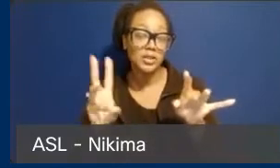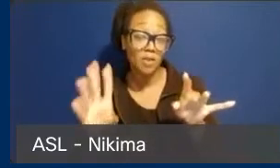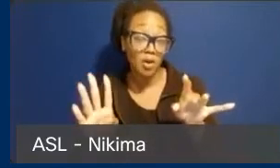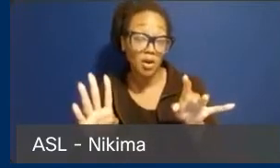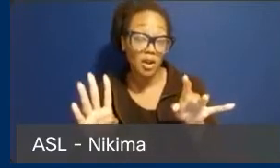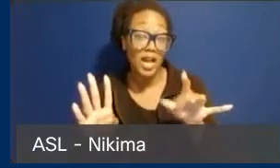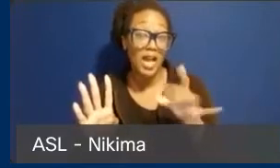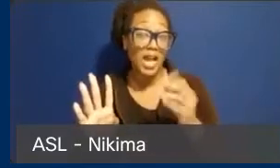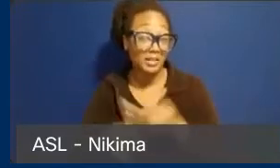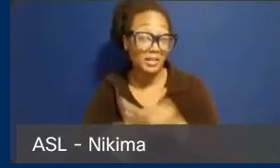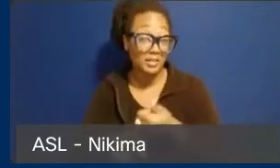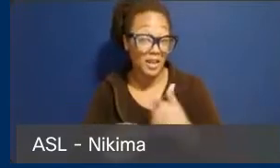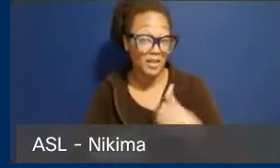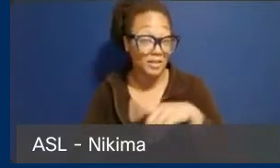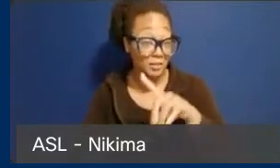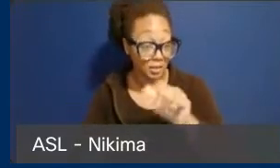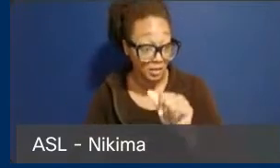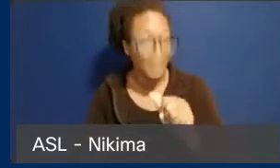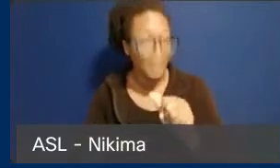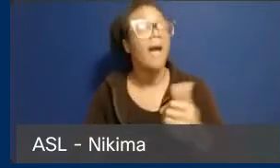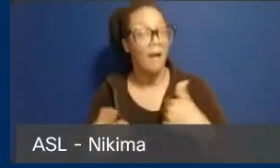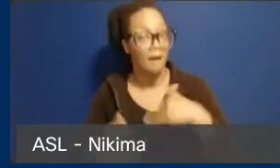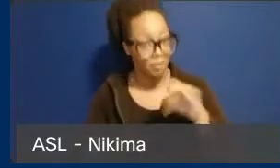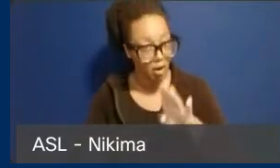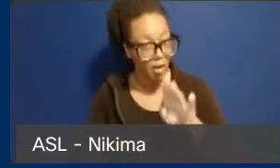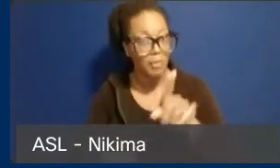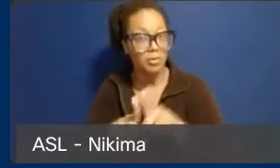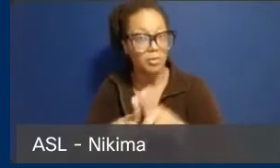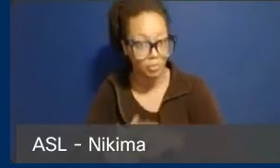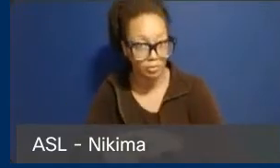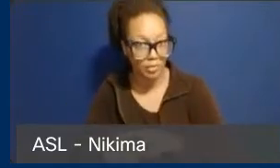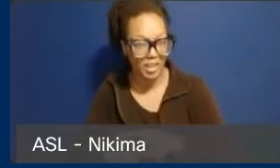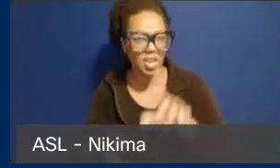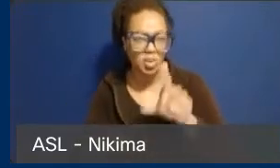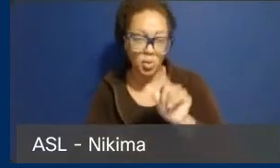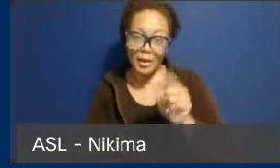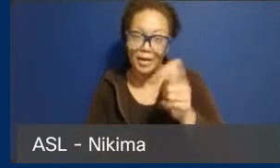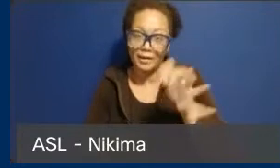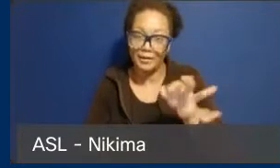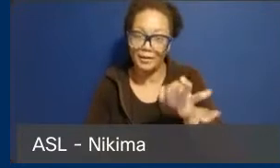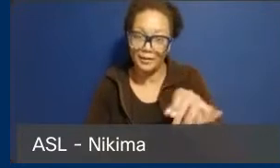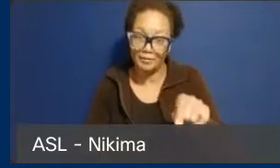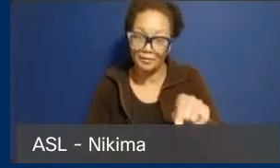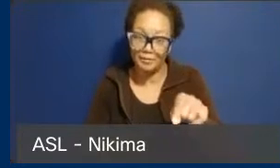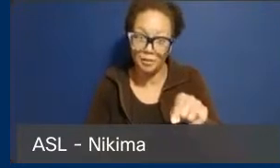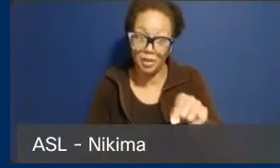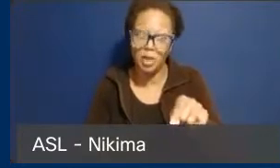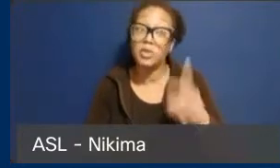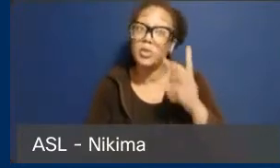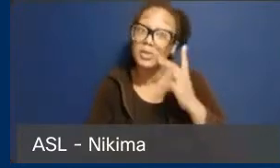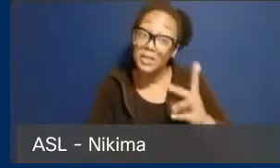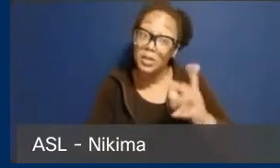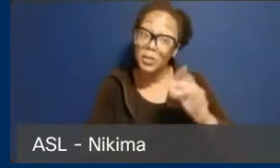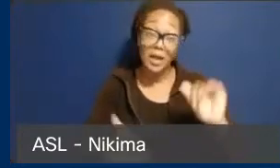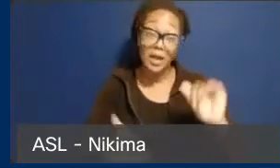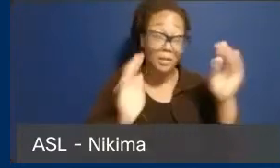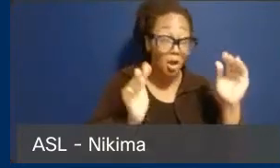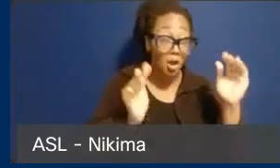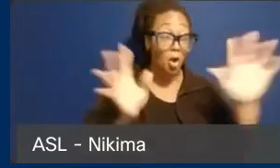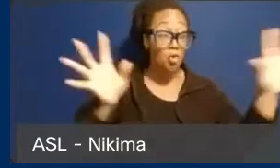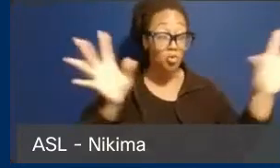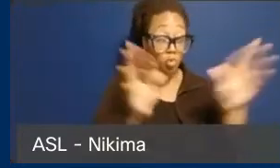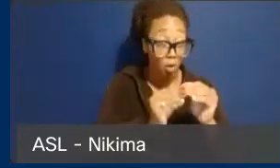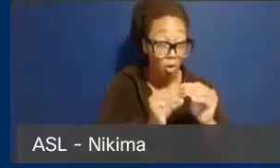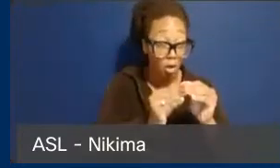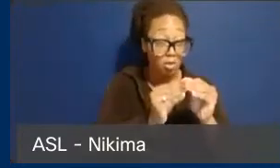also employed in 2019. So you're starting to see we can look at the total population, we could look at age